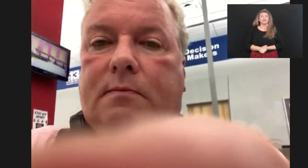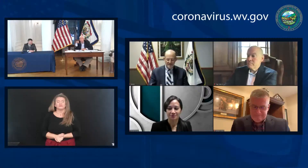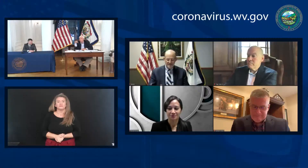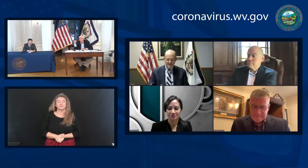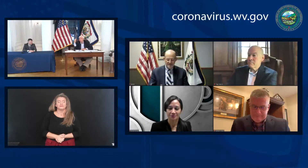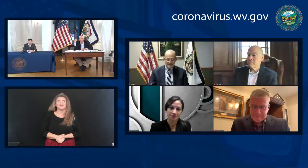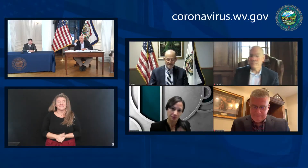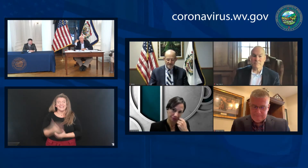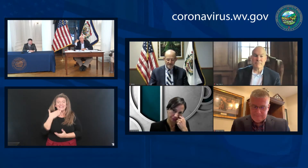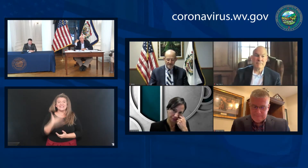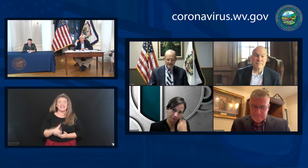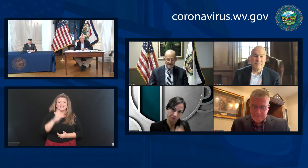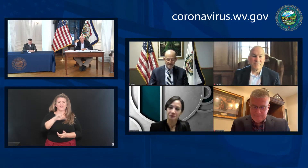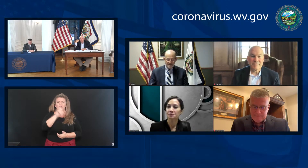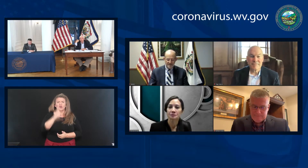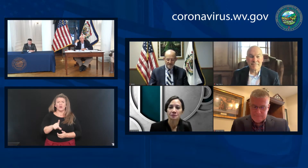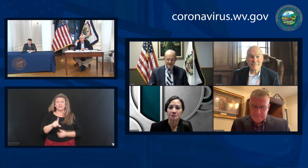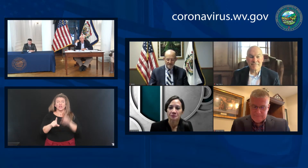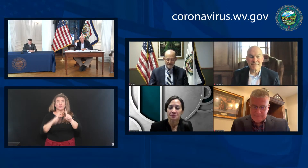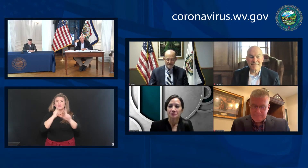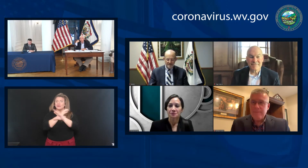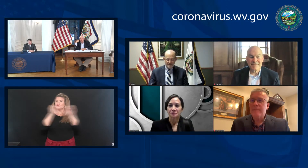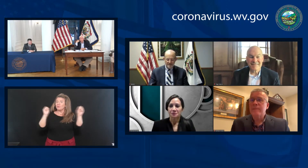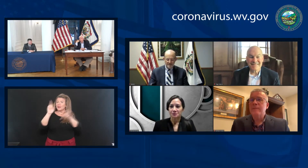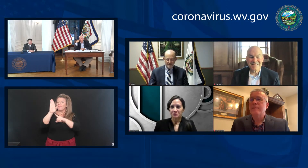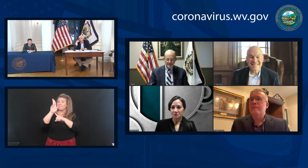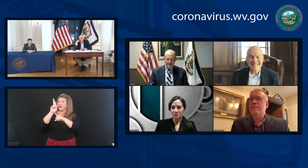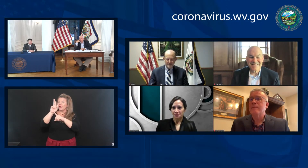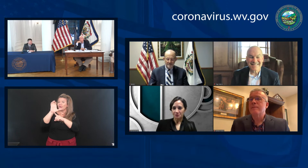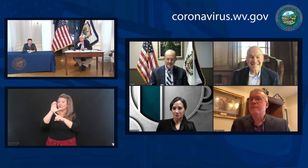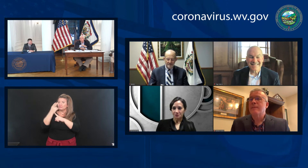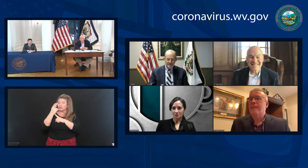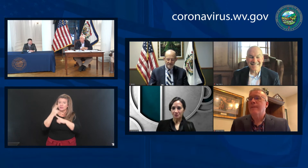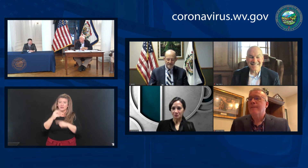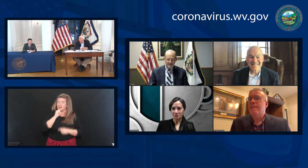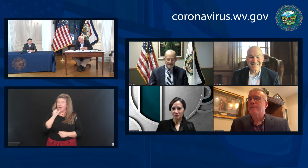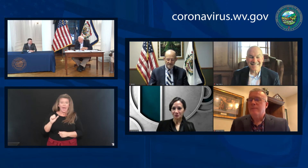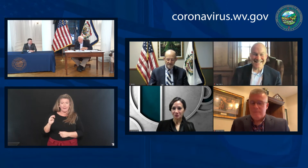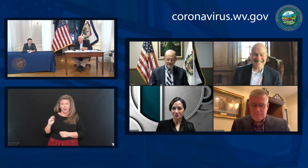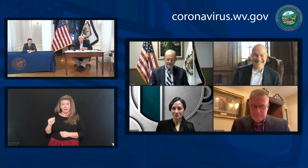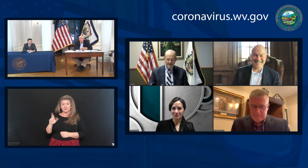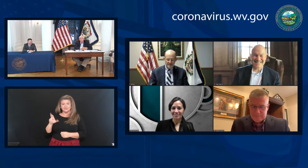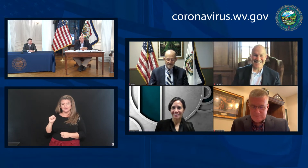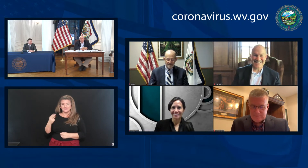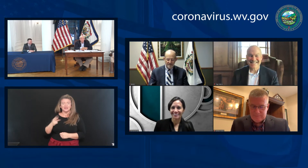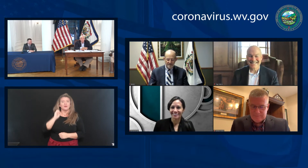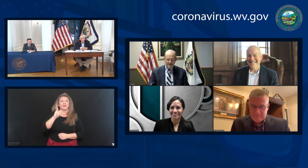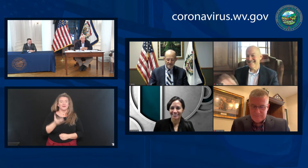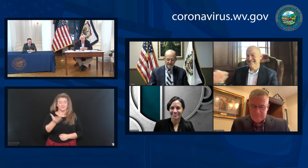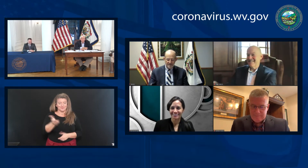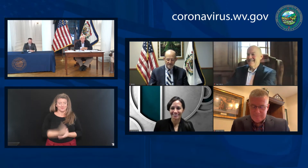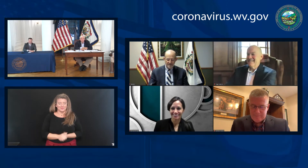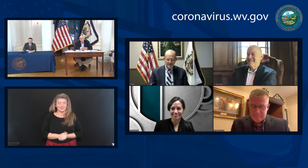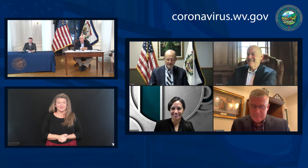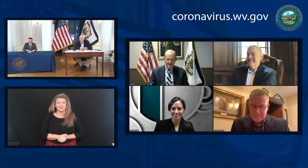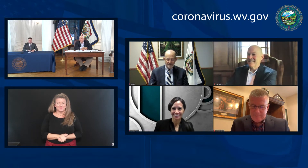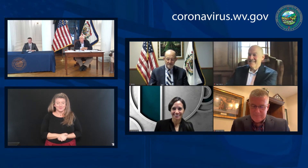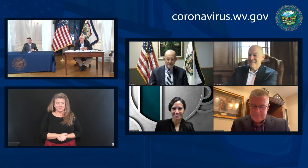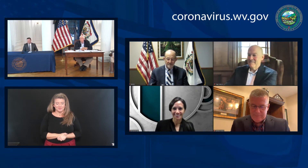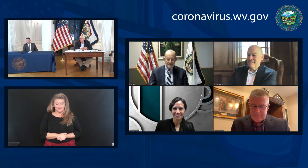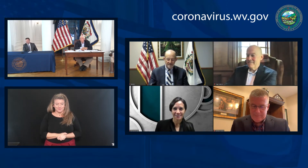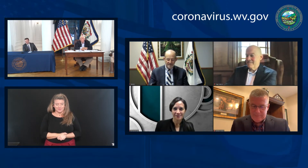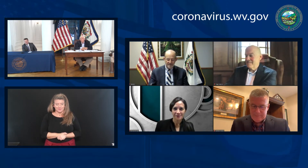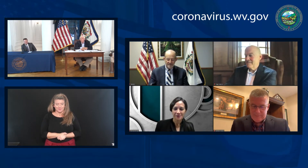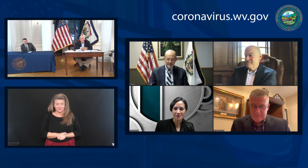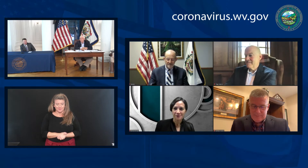Mark, thanks for your question. And I think that's Superintendent Birch that we're going to send this to and everything. So Superintendent, we'll put you on